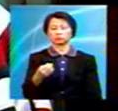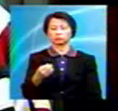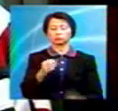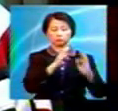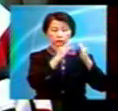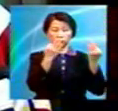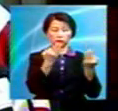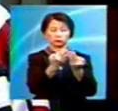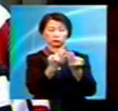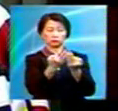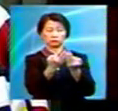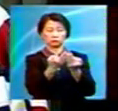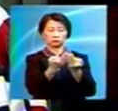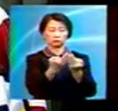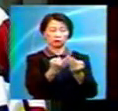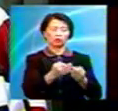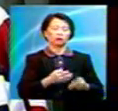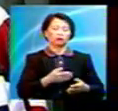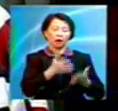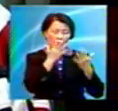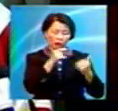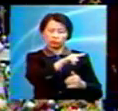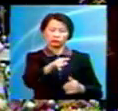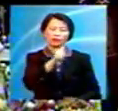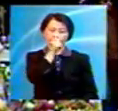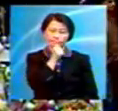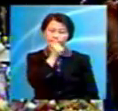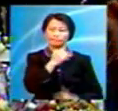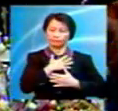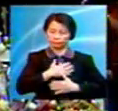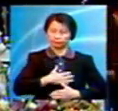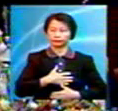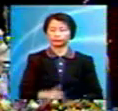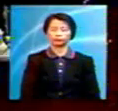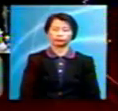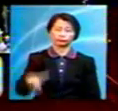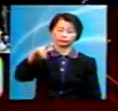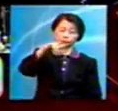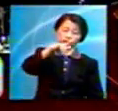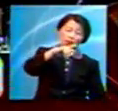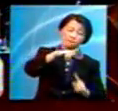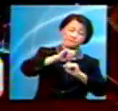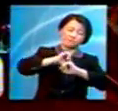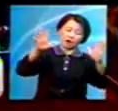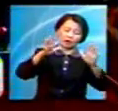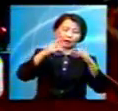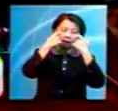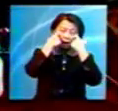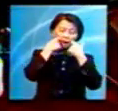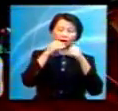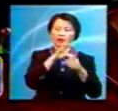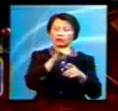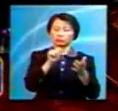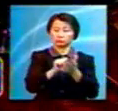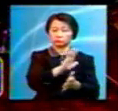keluarga yang ditinggalkan mendapat juga kesabaran dan ketabahan. And a plane crash is a disaster in itself, but